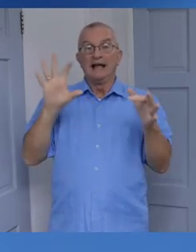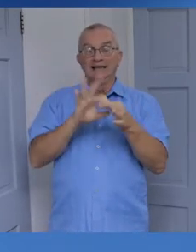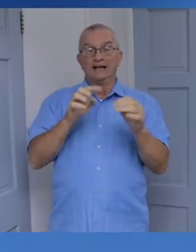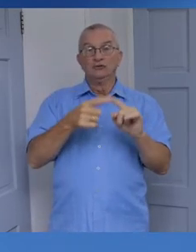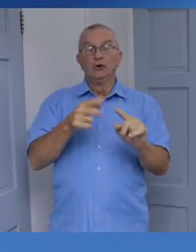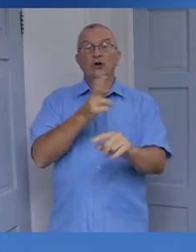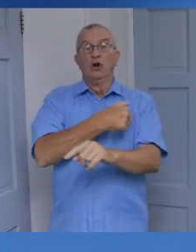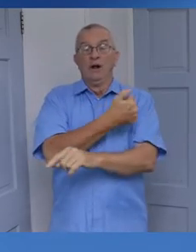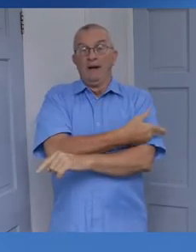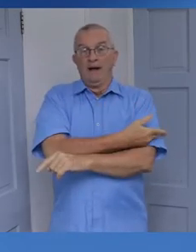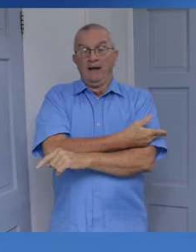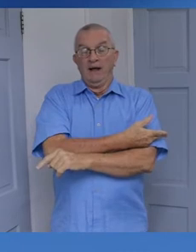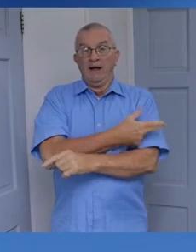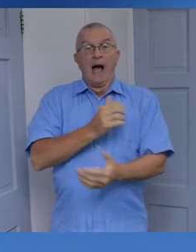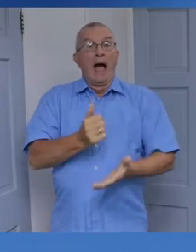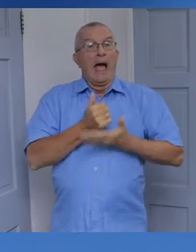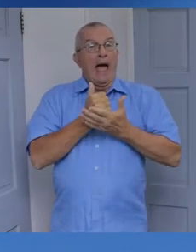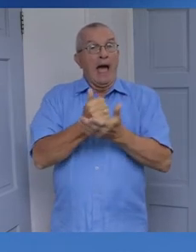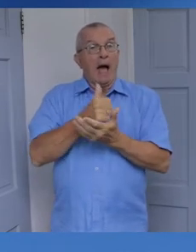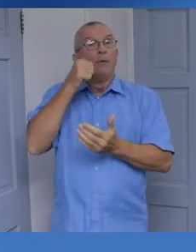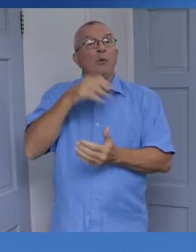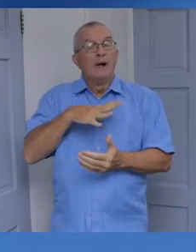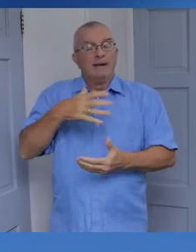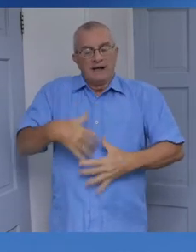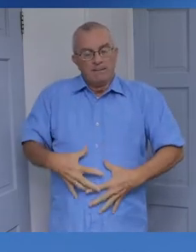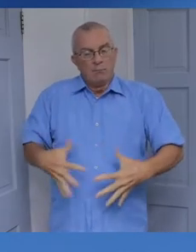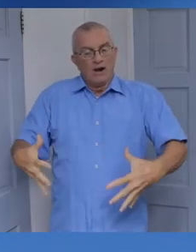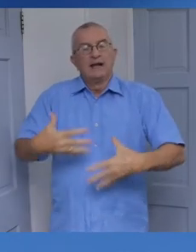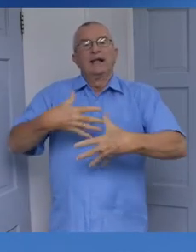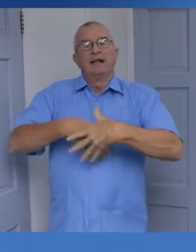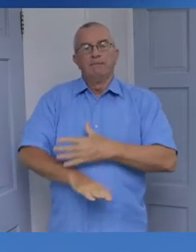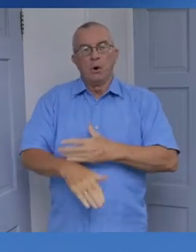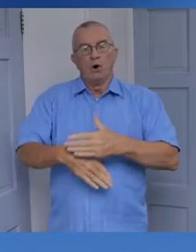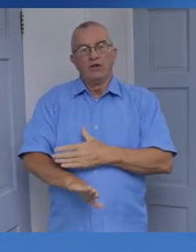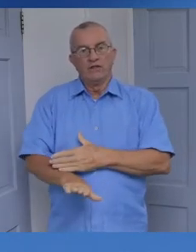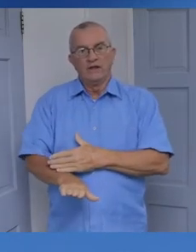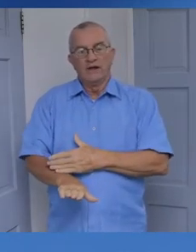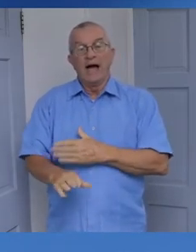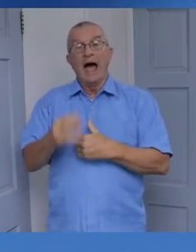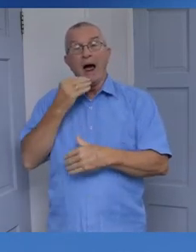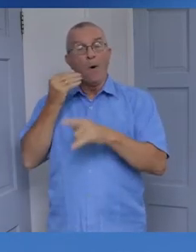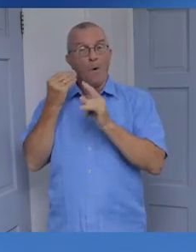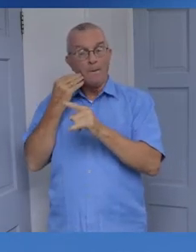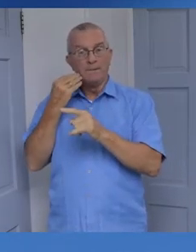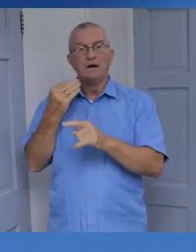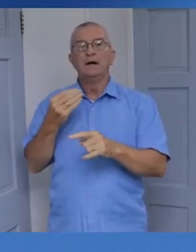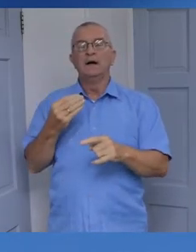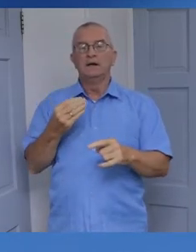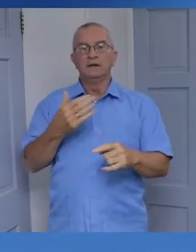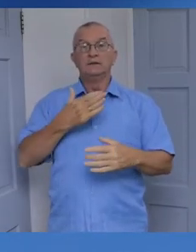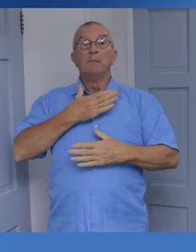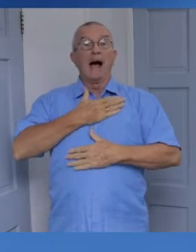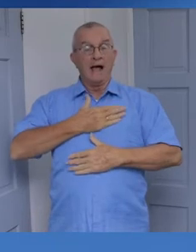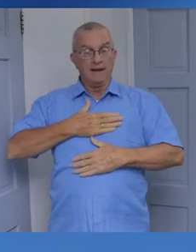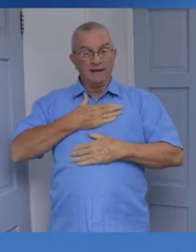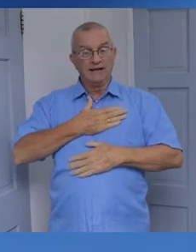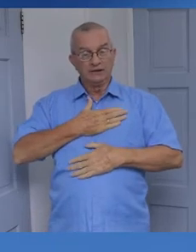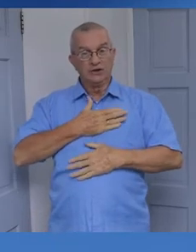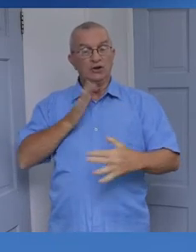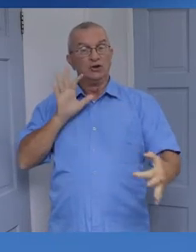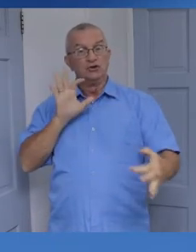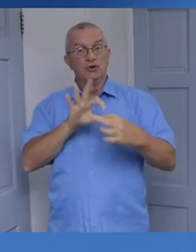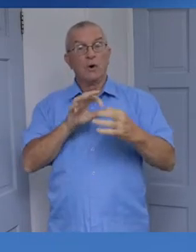Corporation. And it is my extreme pleasure to join with the nurses, and midwives